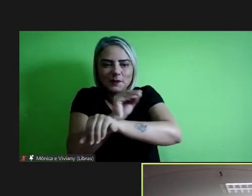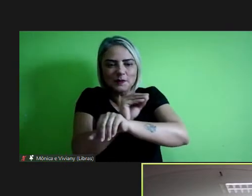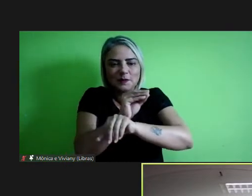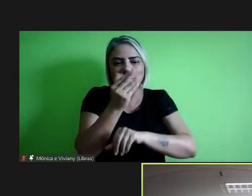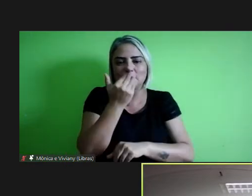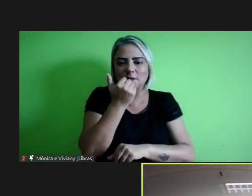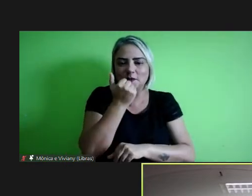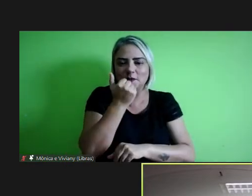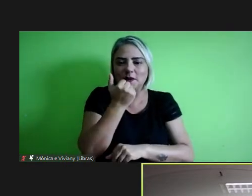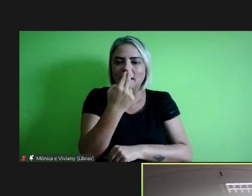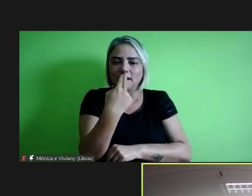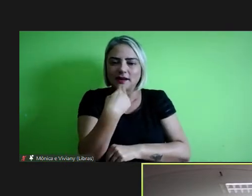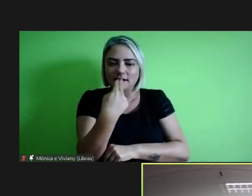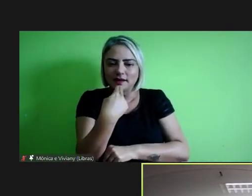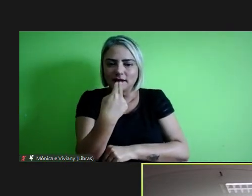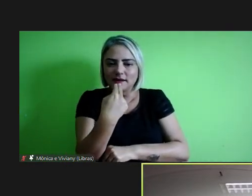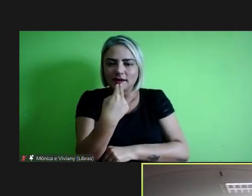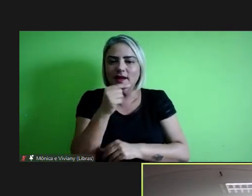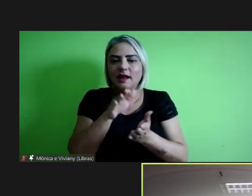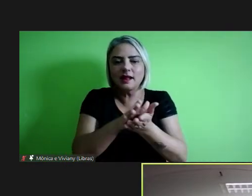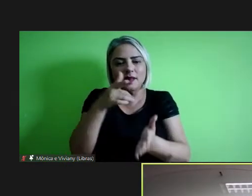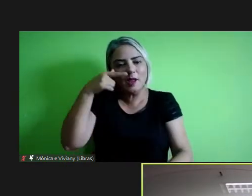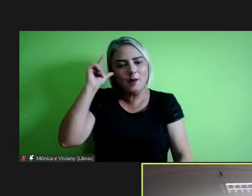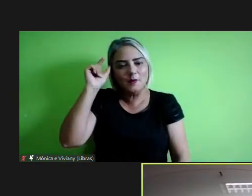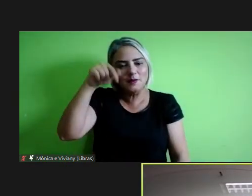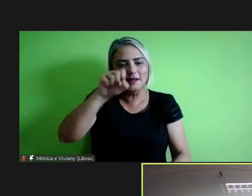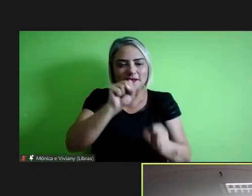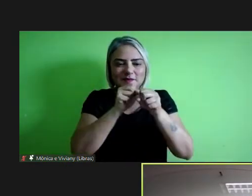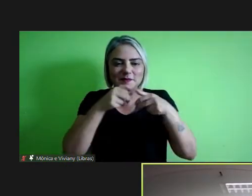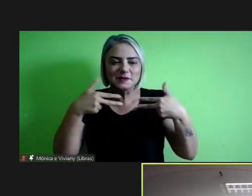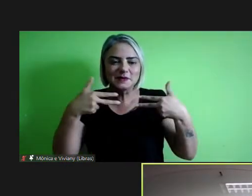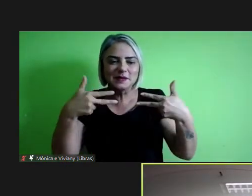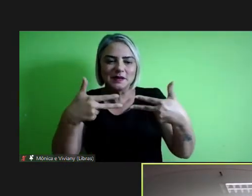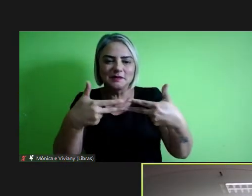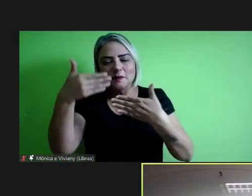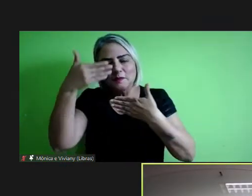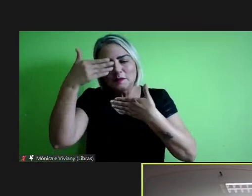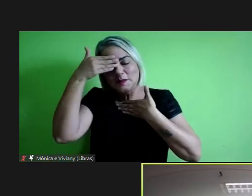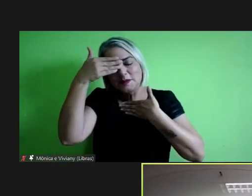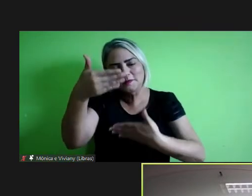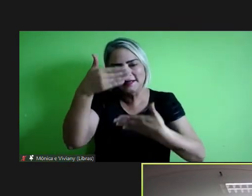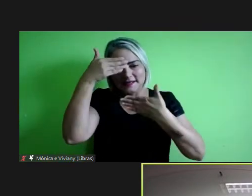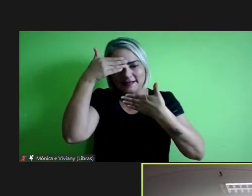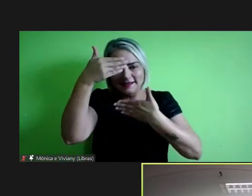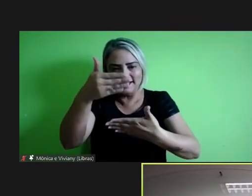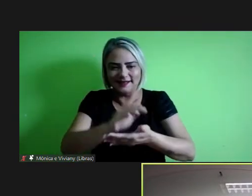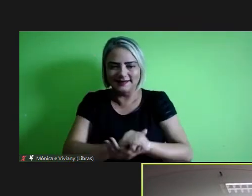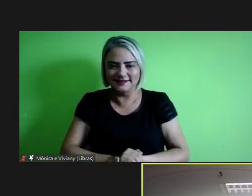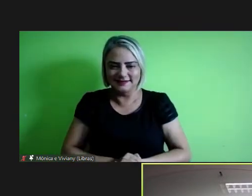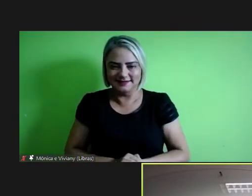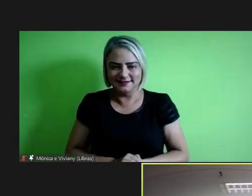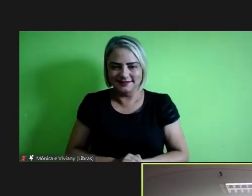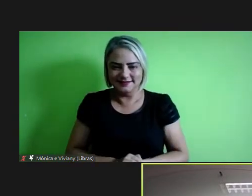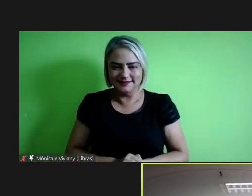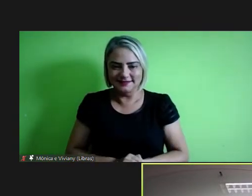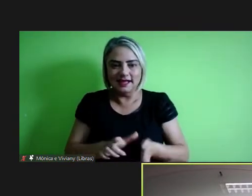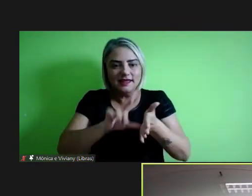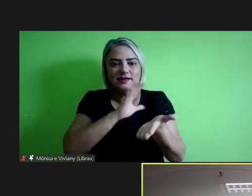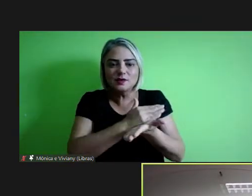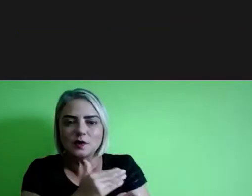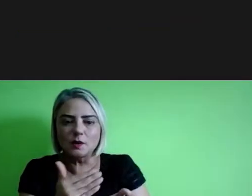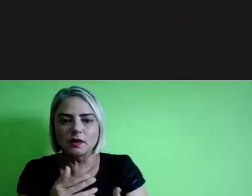the organization of care in nutrition, and that was launched here yesterday in the seminar. Thank you once again,